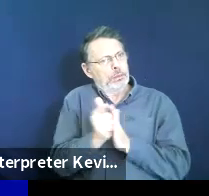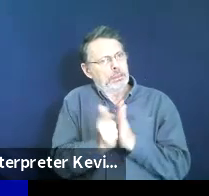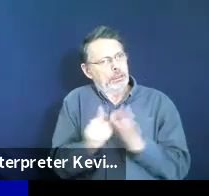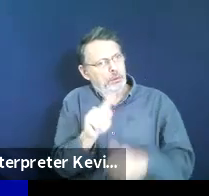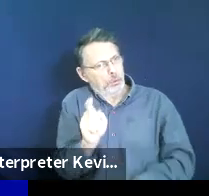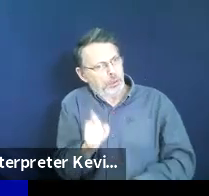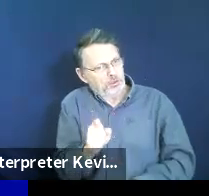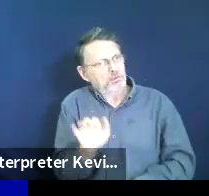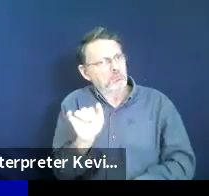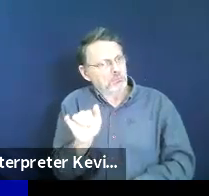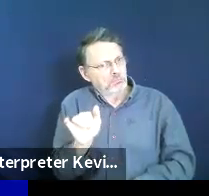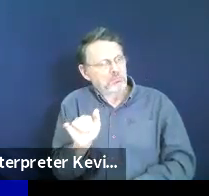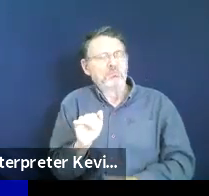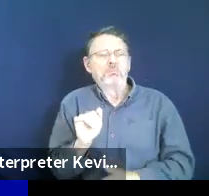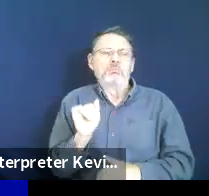whether,